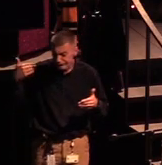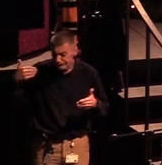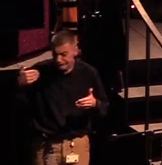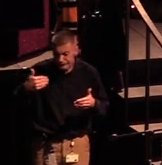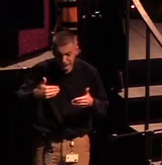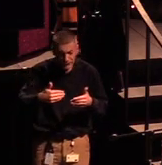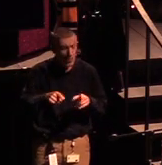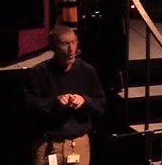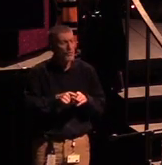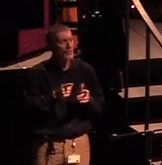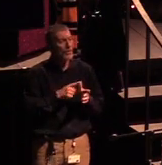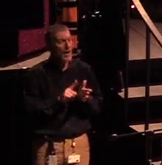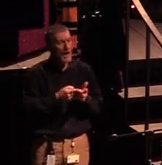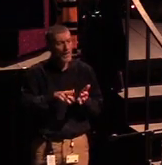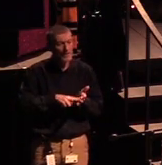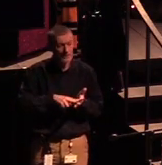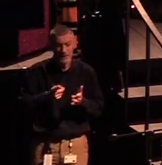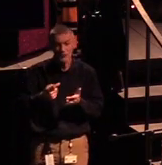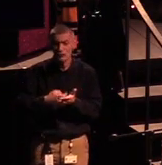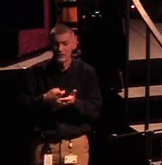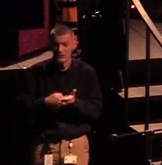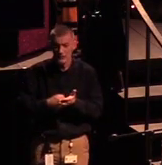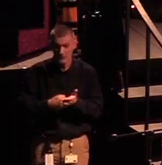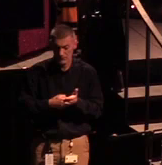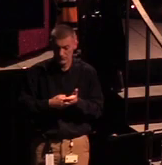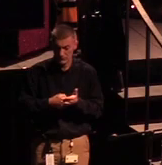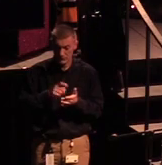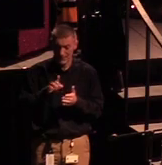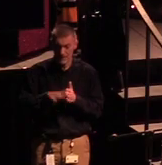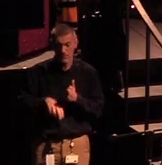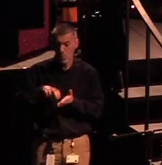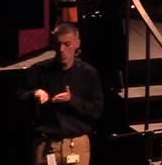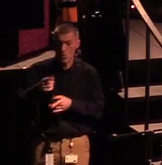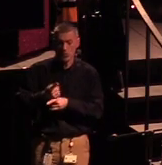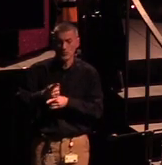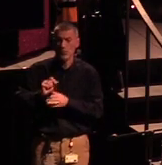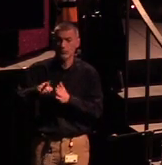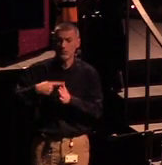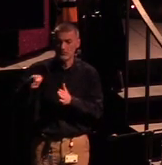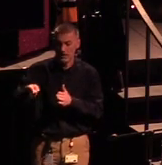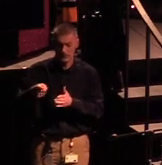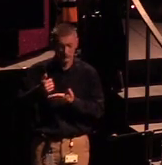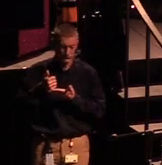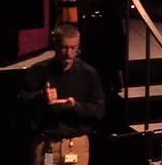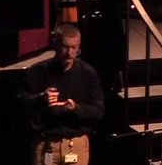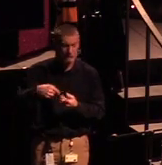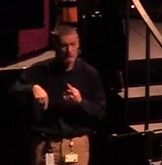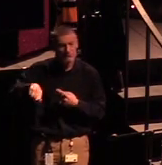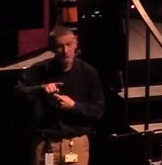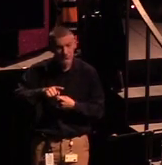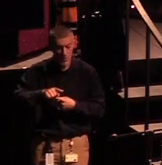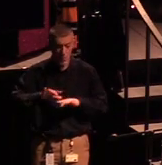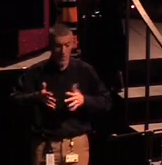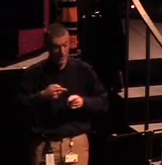support of Alison Andrews and which should so be from the walking talking project we couldn't really started the